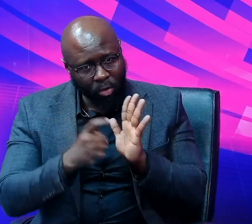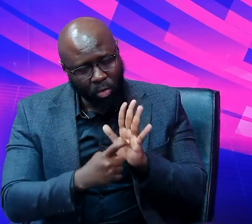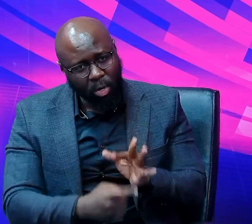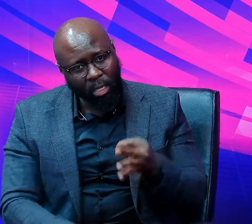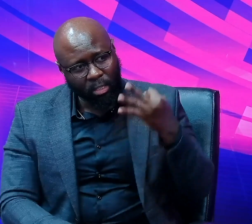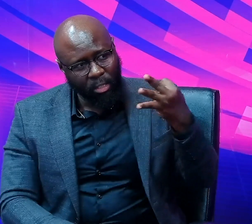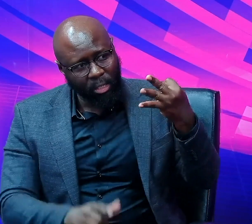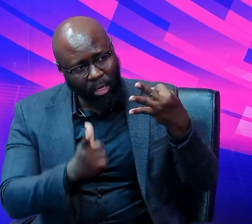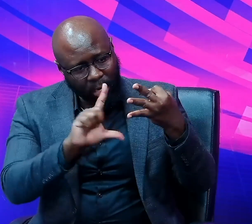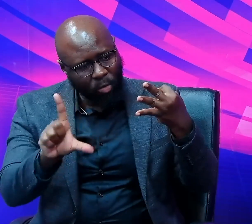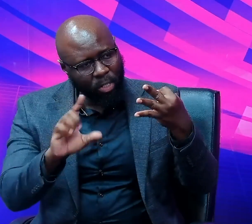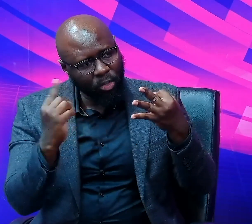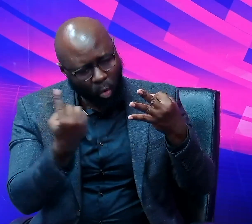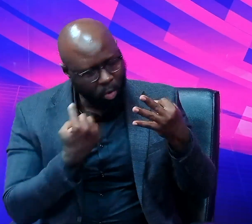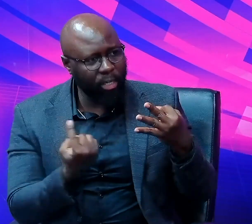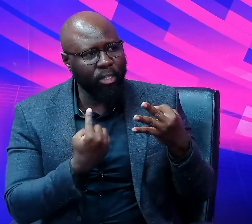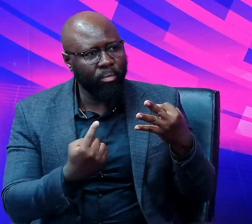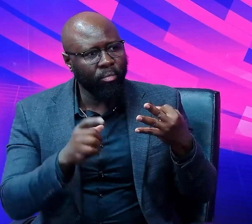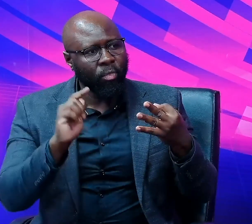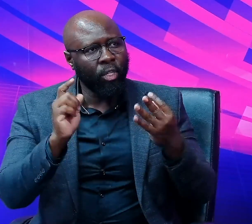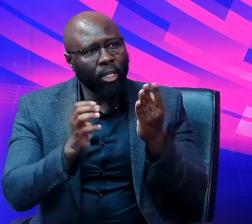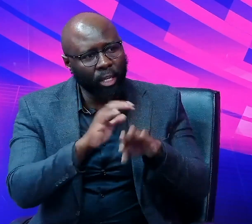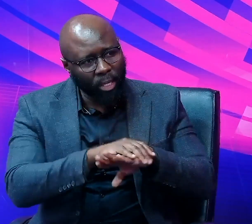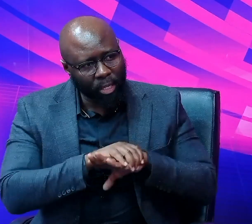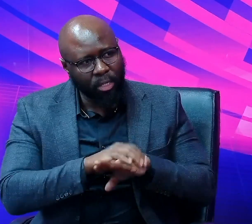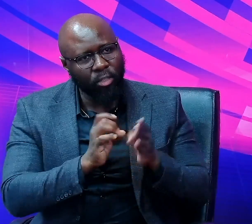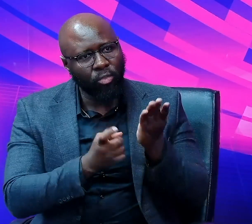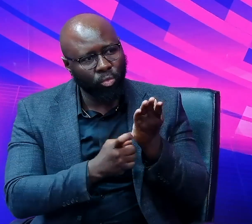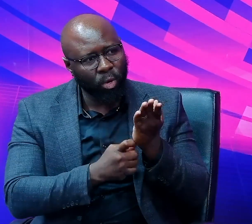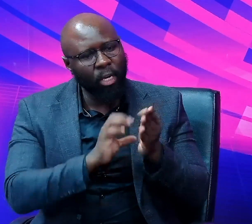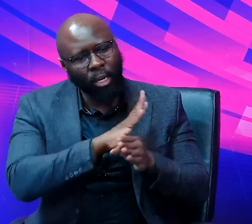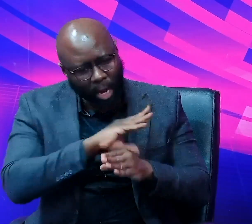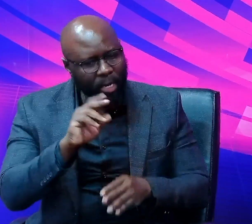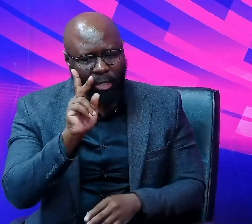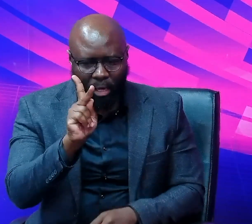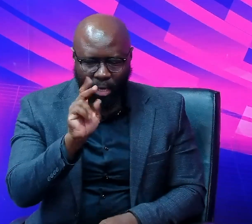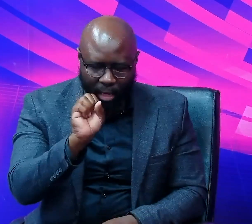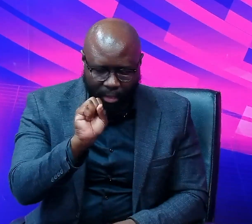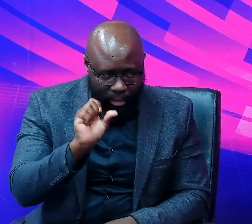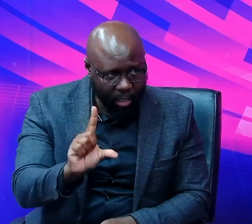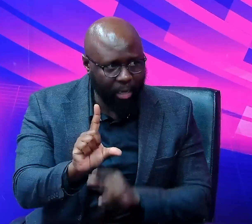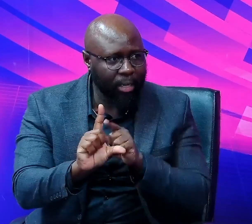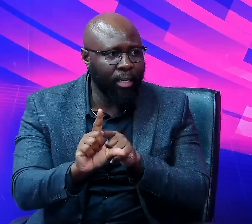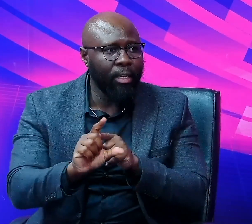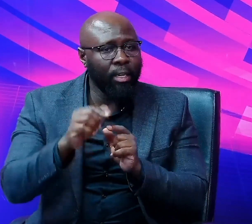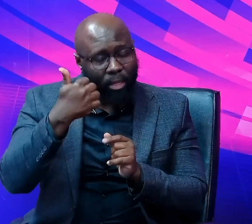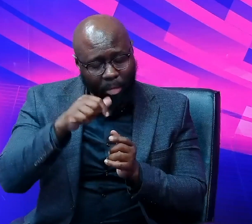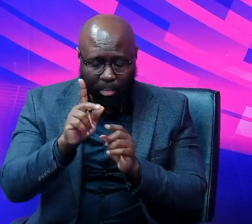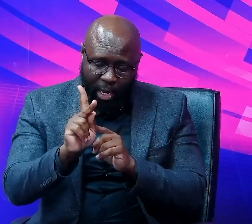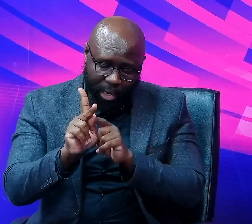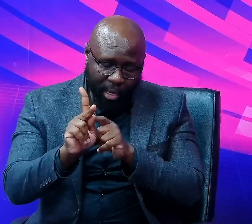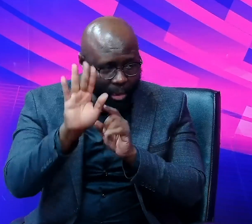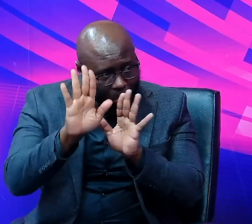of Kenya has recognized 3 languages only. That is English, Swahili, and Kenya Sign